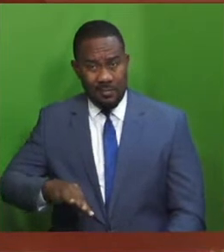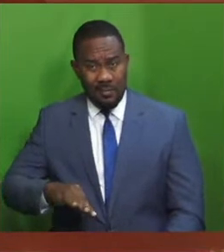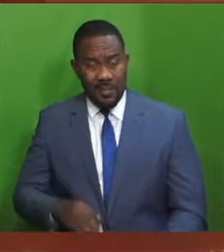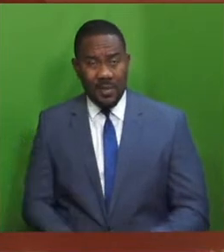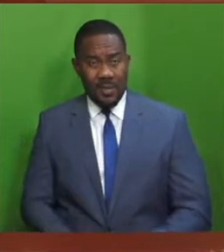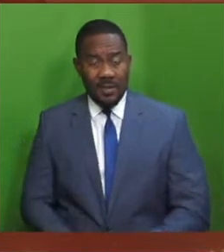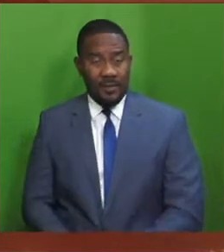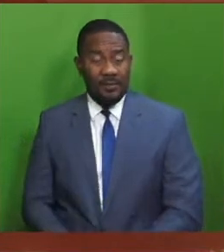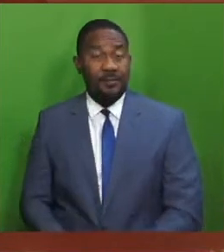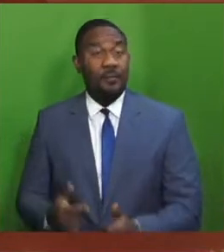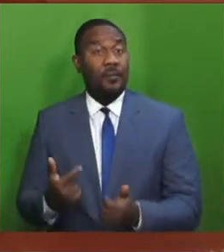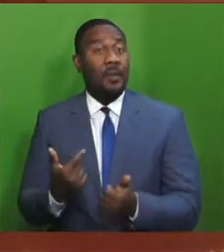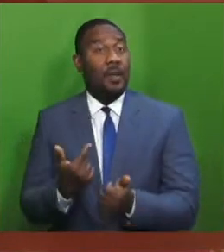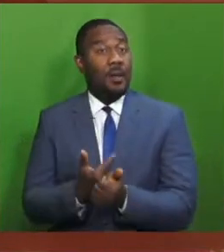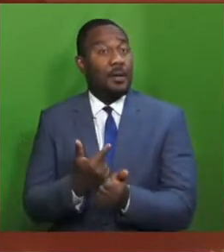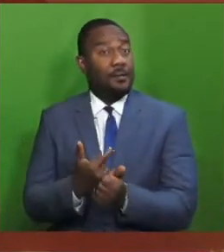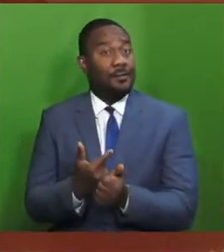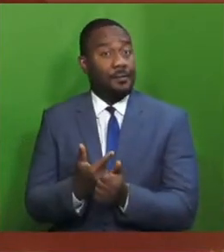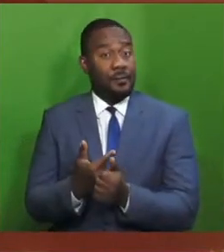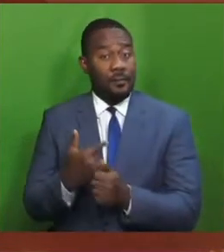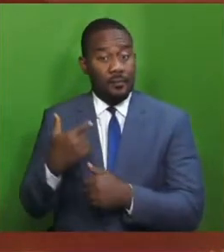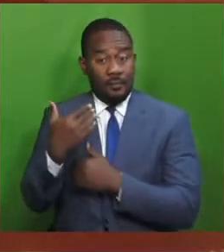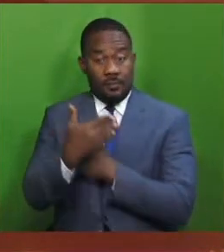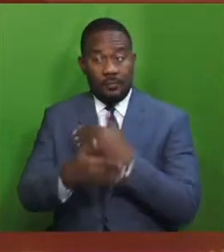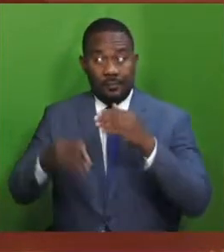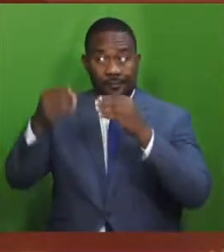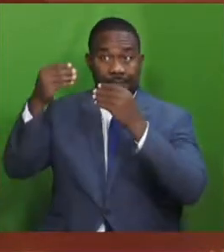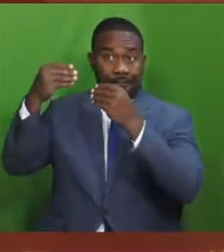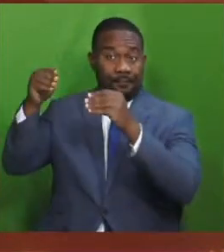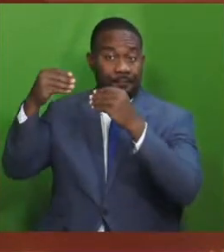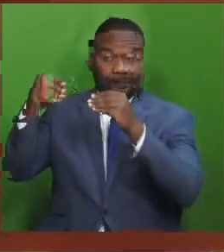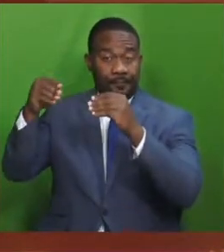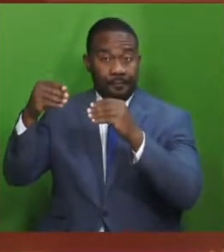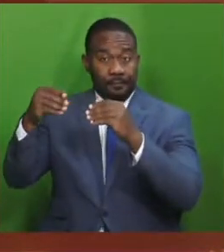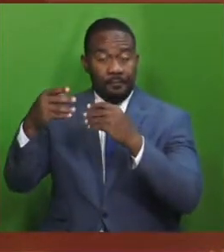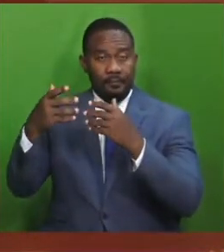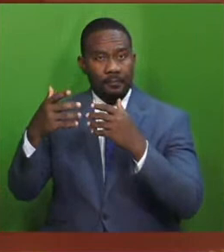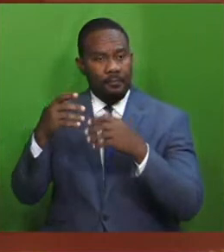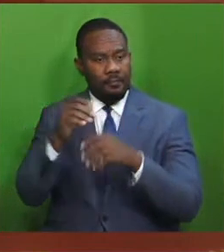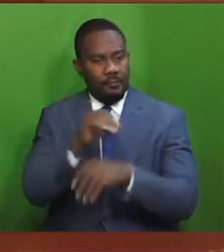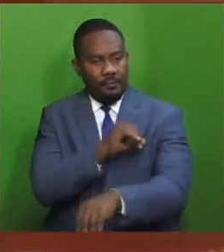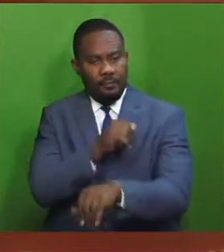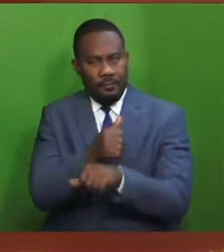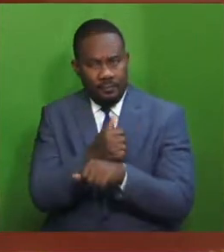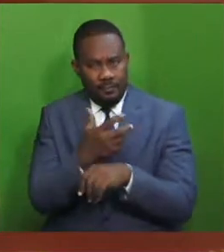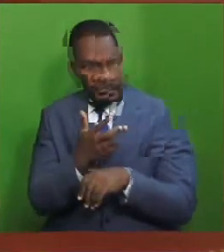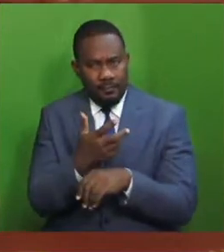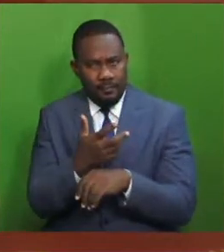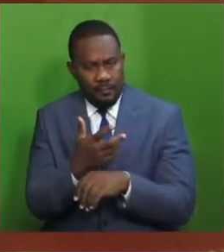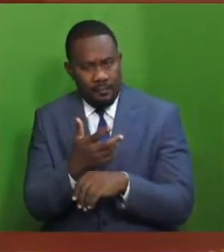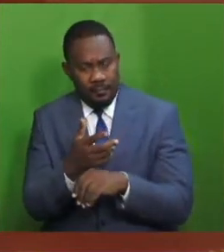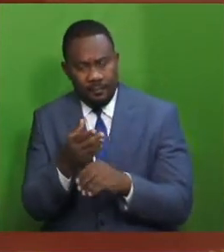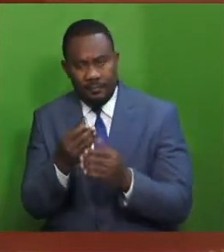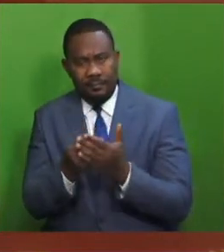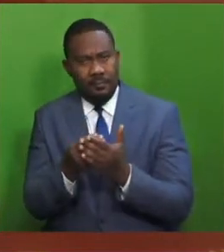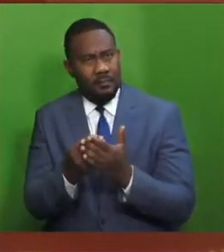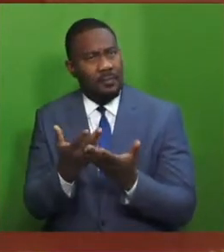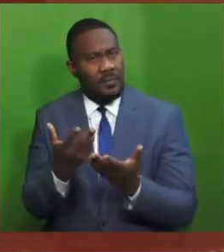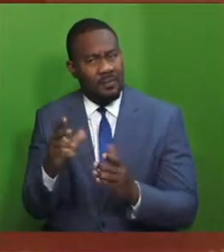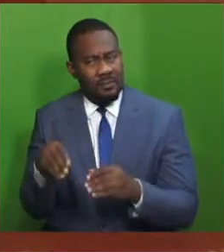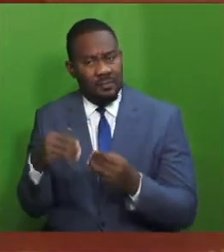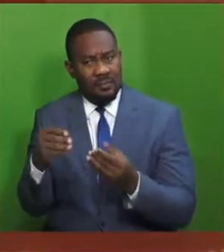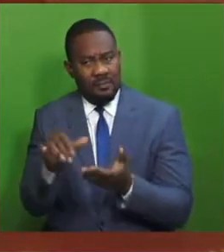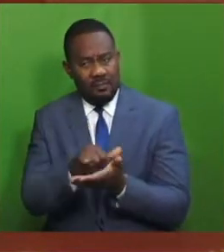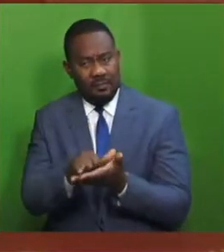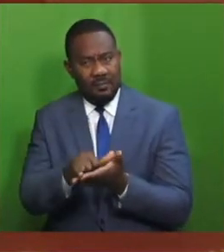Export Promotion Authority has had cause to complain that some money was given for an export facility in New York of